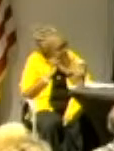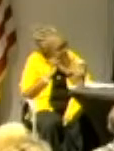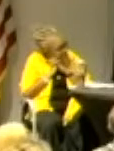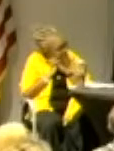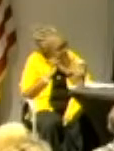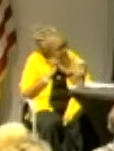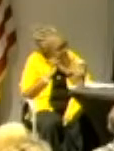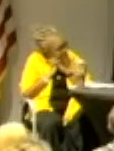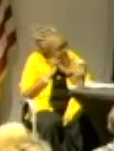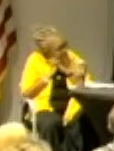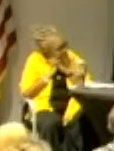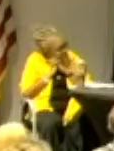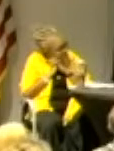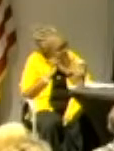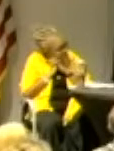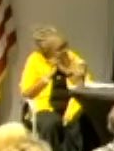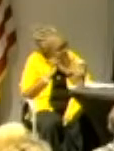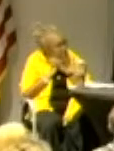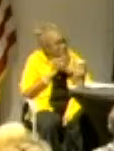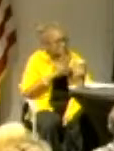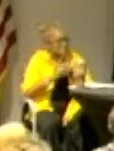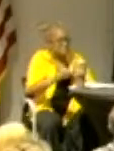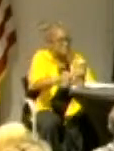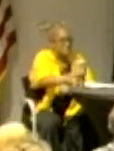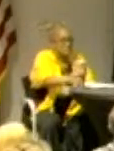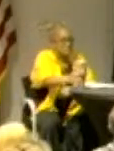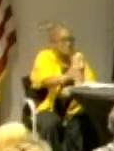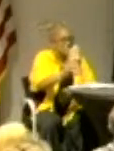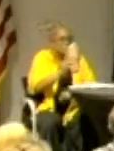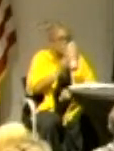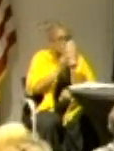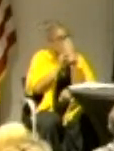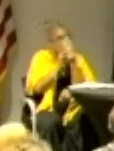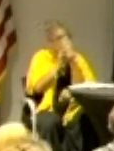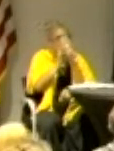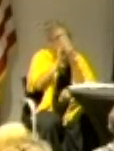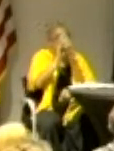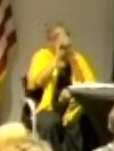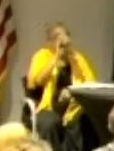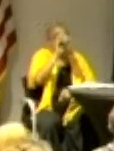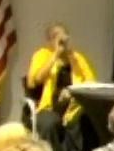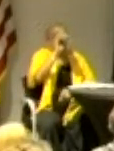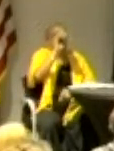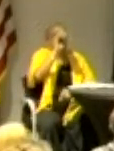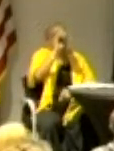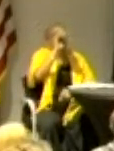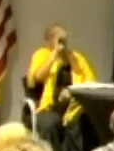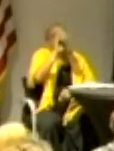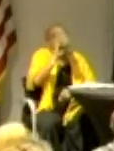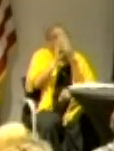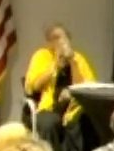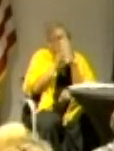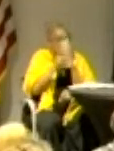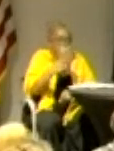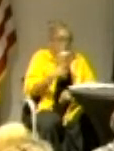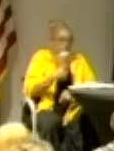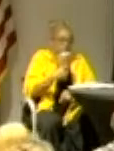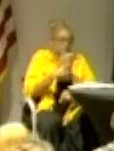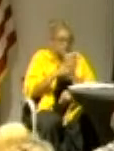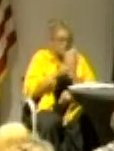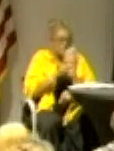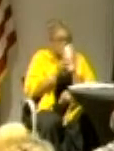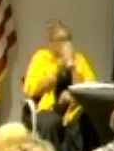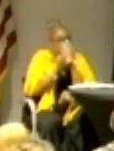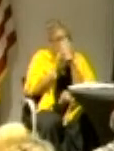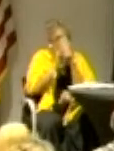actually has been supporting this event and the winners for years now. And at one point there was a foundation board member who was part of the selection process,